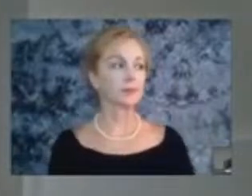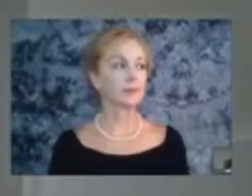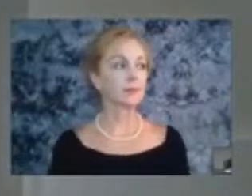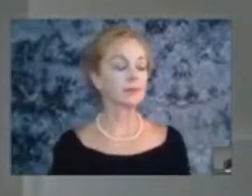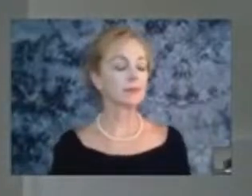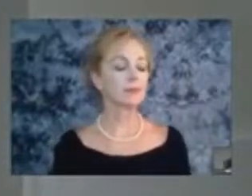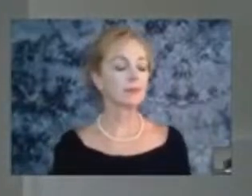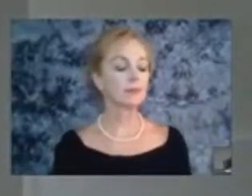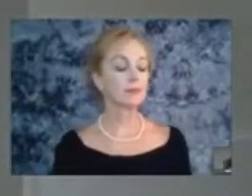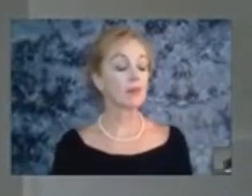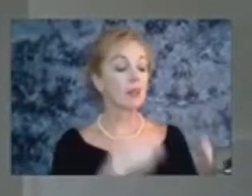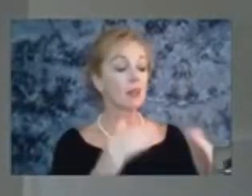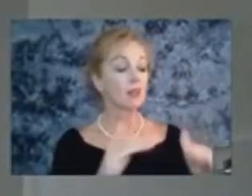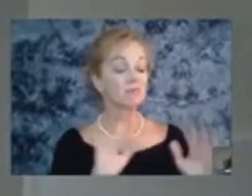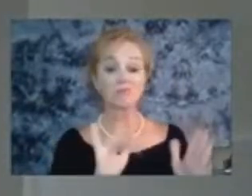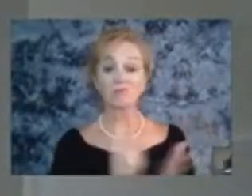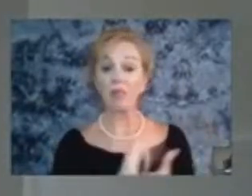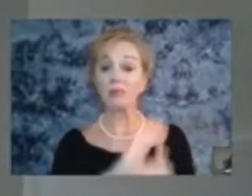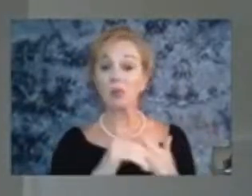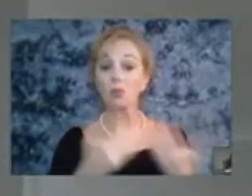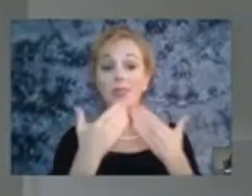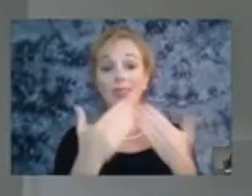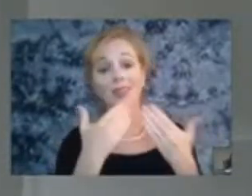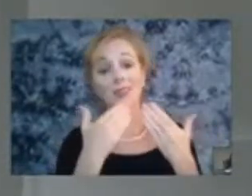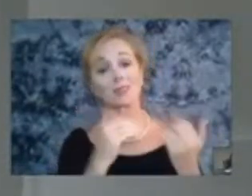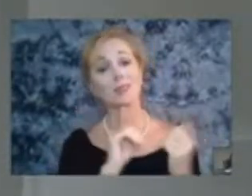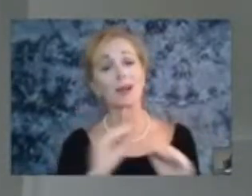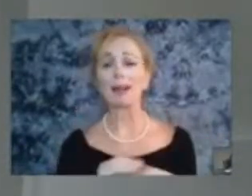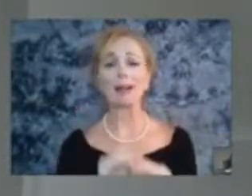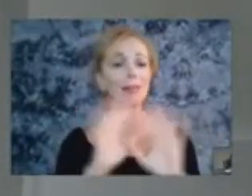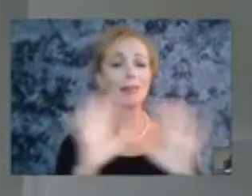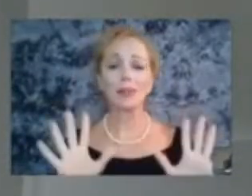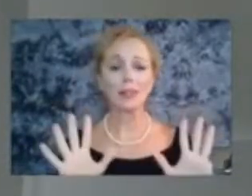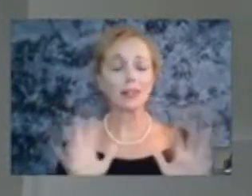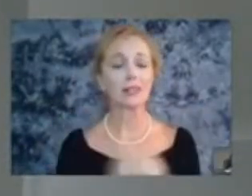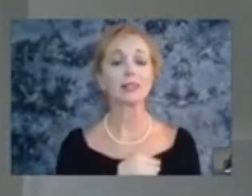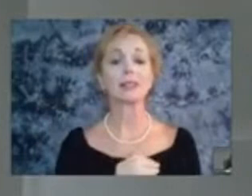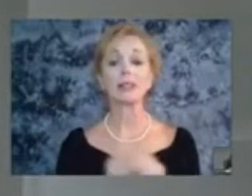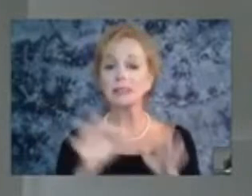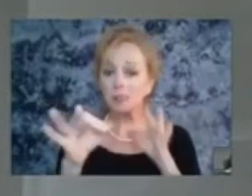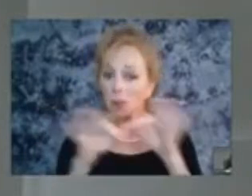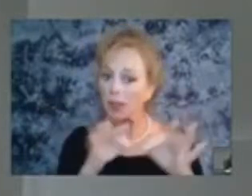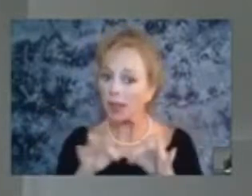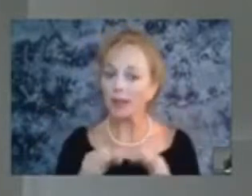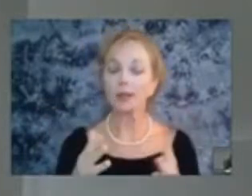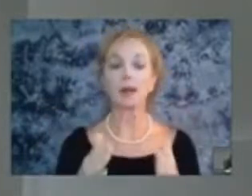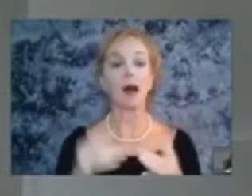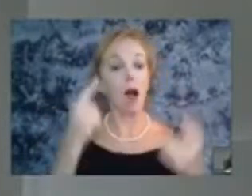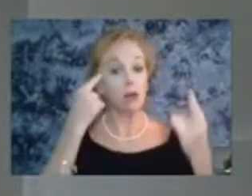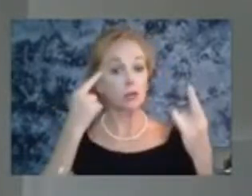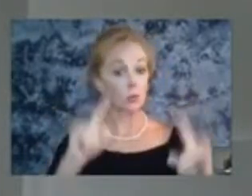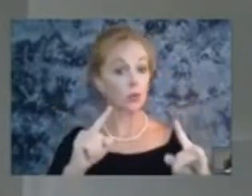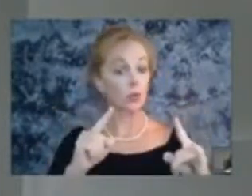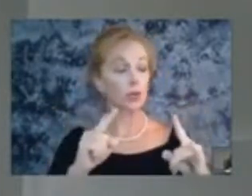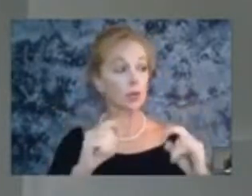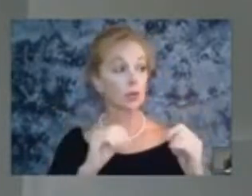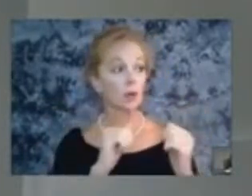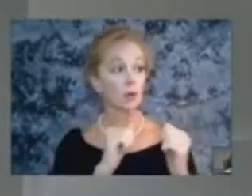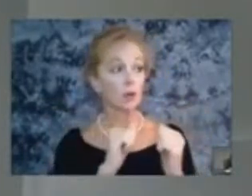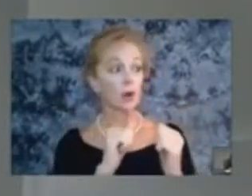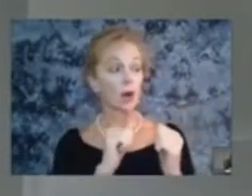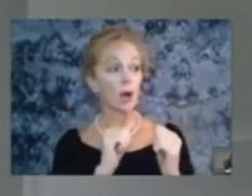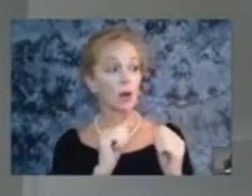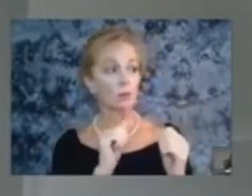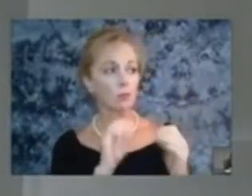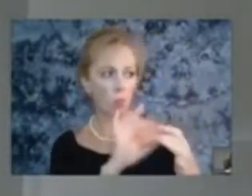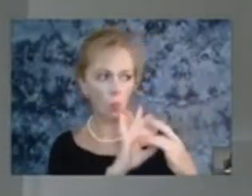And that's it. No, thank you. Thank you for so clearly laying things out tonight, and I agree with Ms. Cheek. Thank